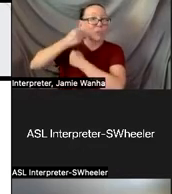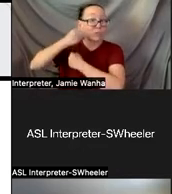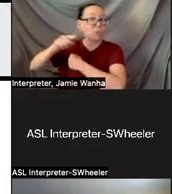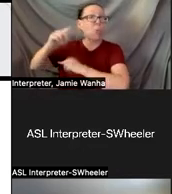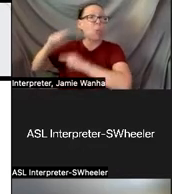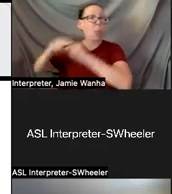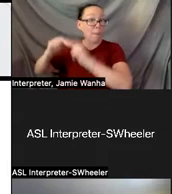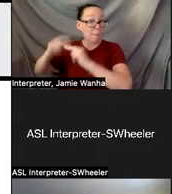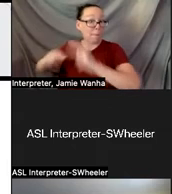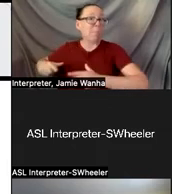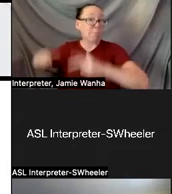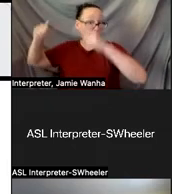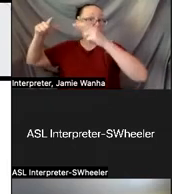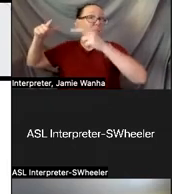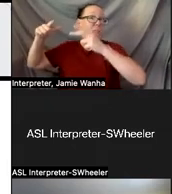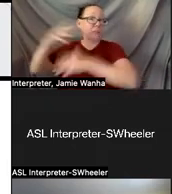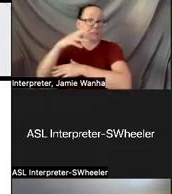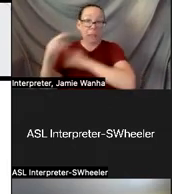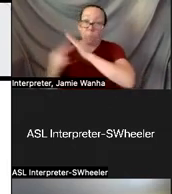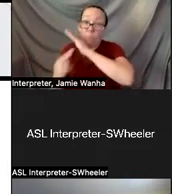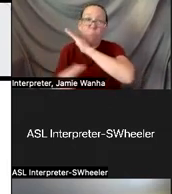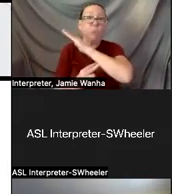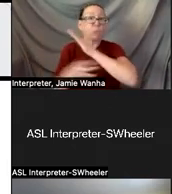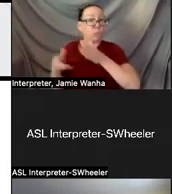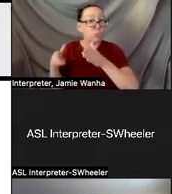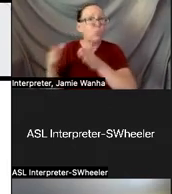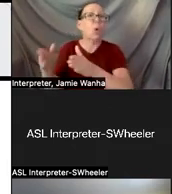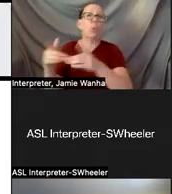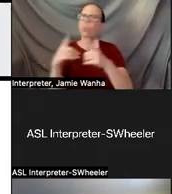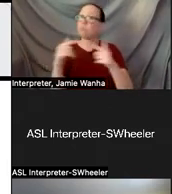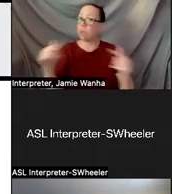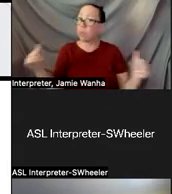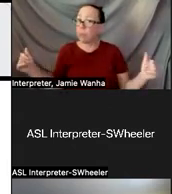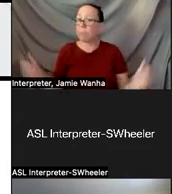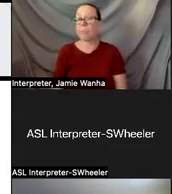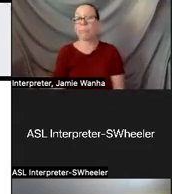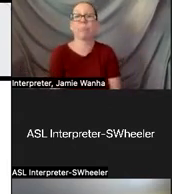infrastructure. Okay, next question. Thank you. Yeah, so the next question is,